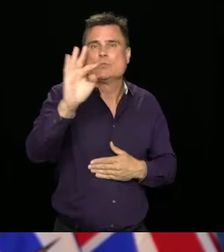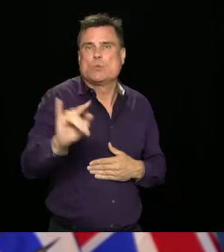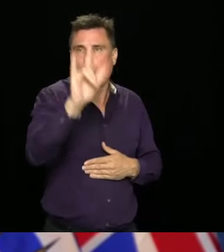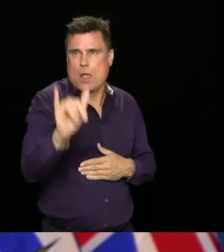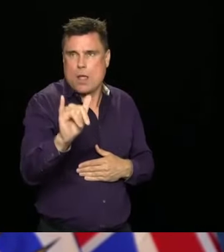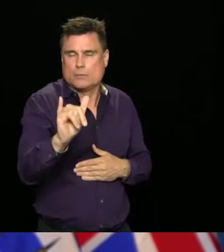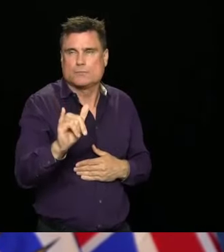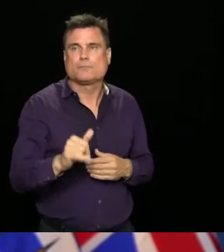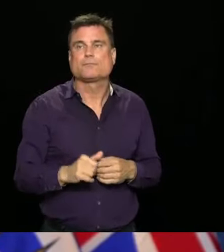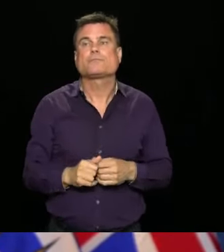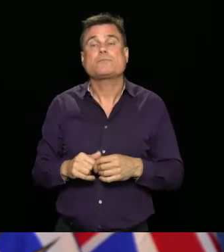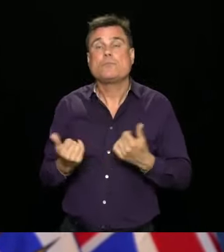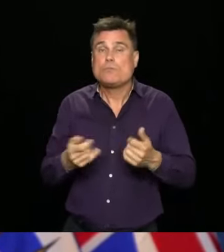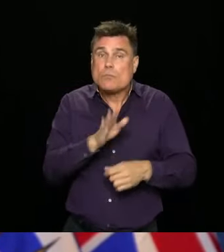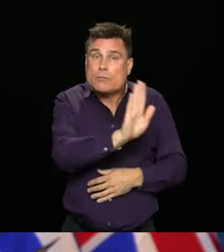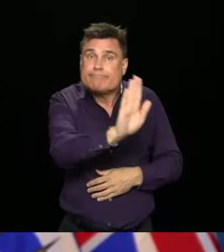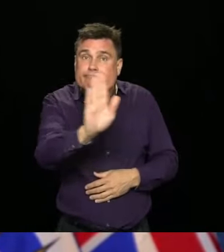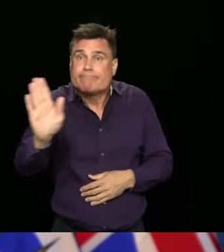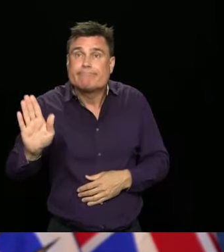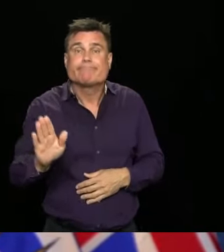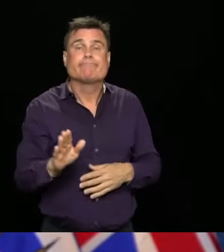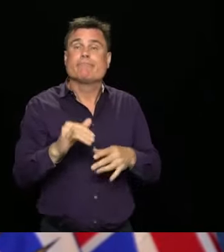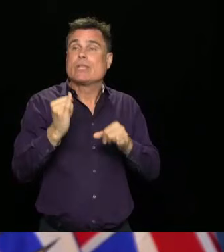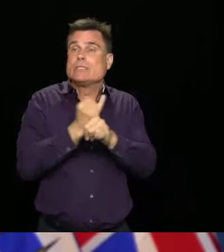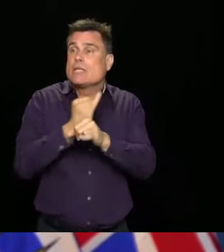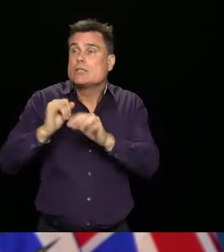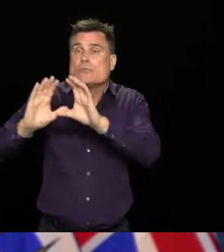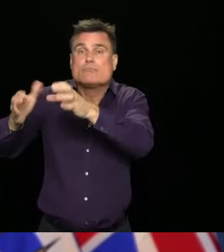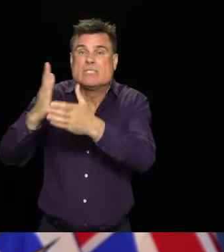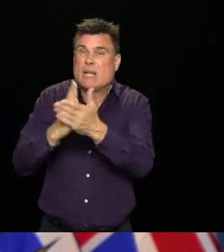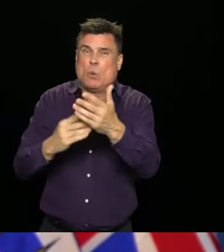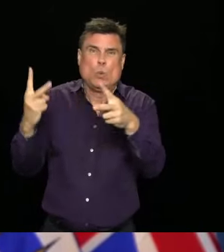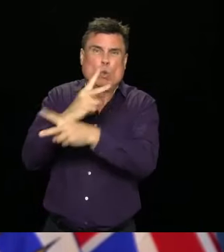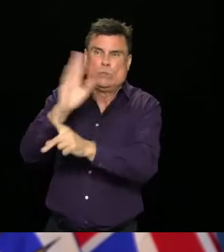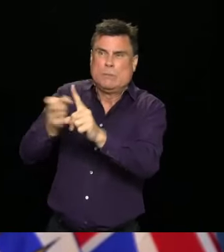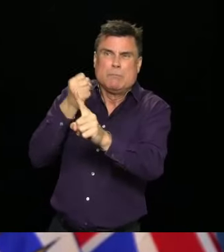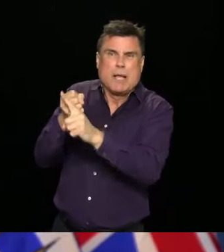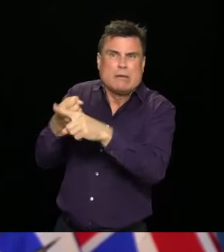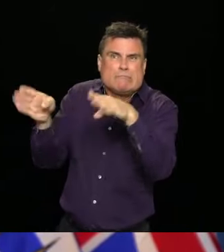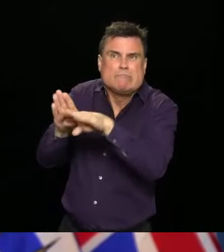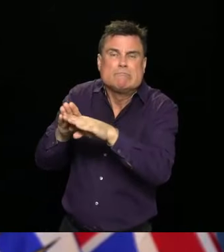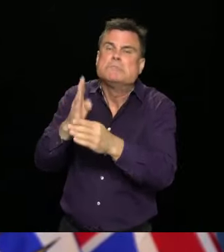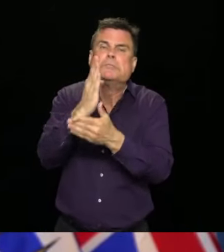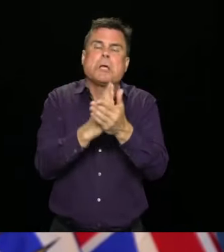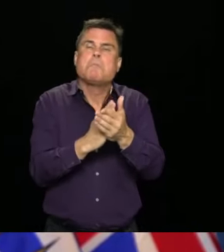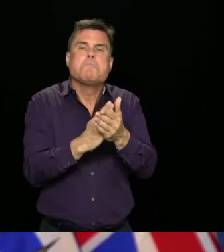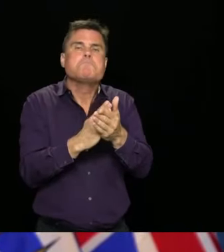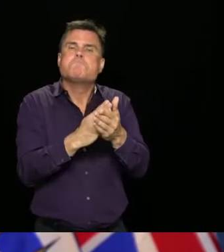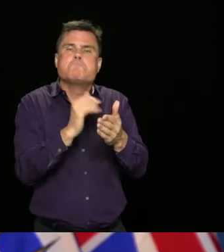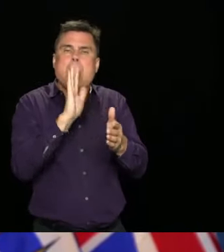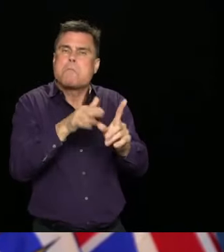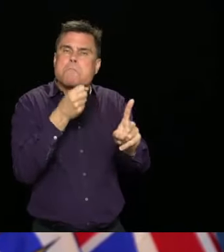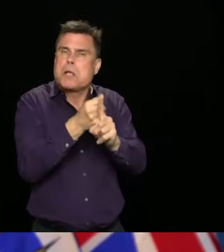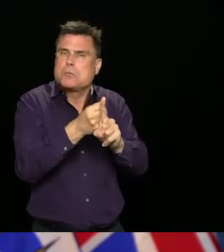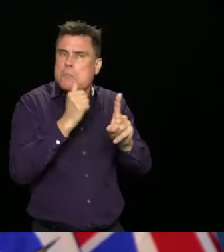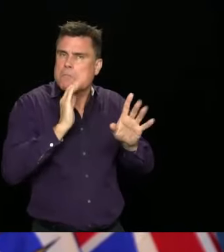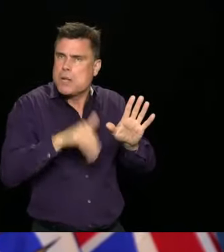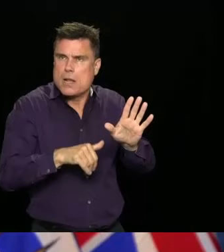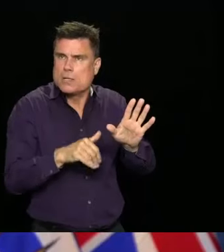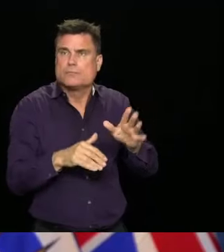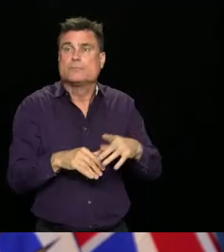of individuals when it comes to age in particular that have really been hard hit. You're seeing youth impacted in those job numbers. You're